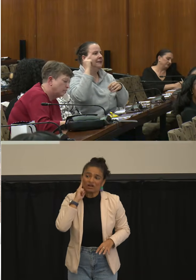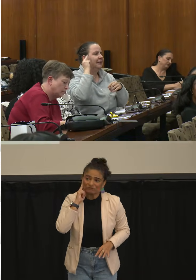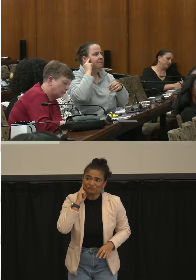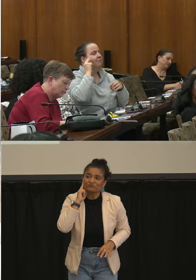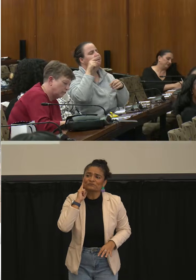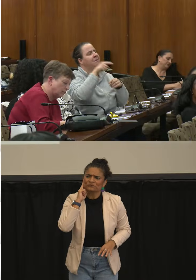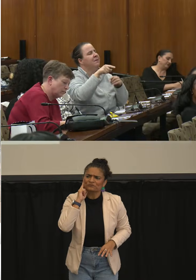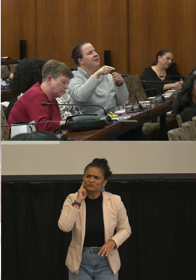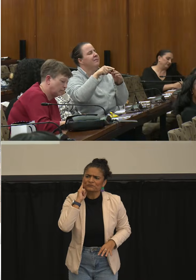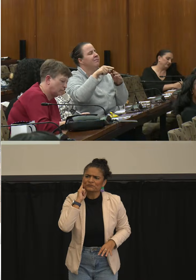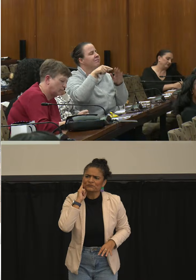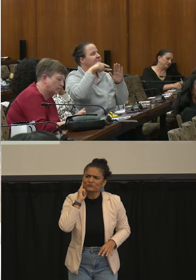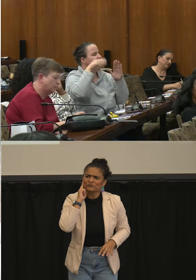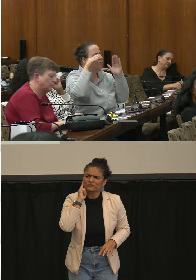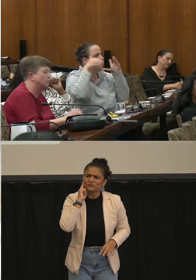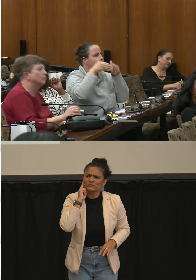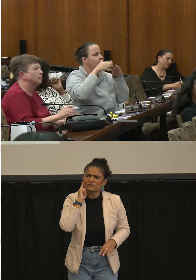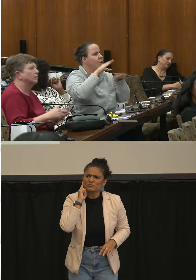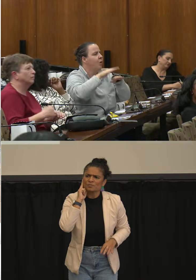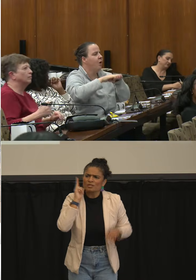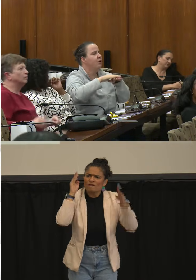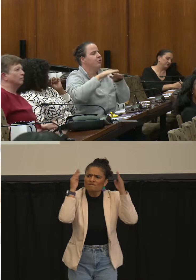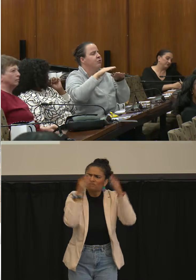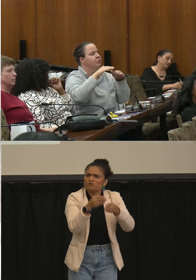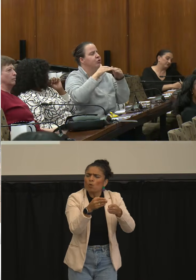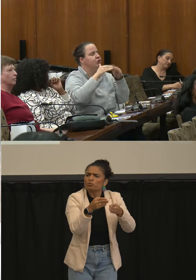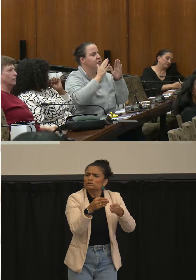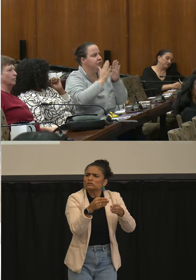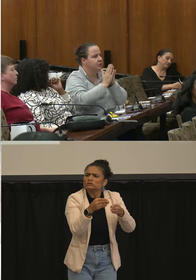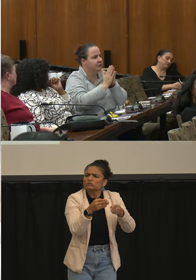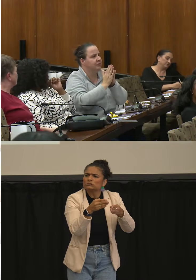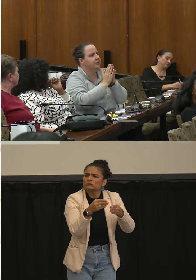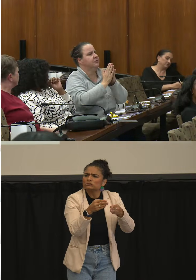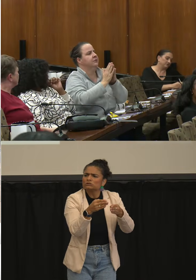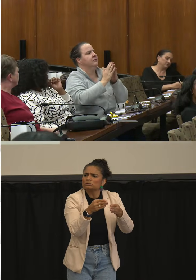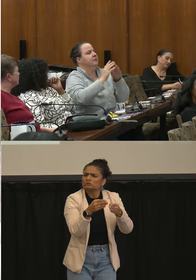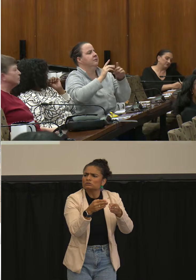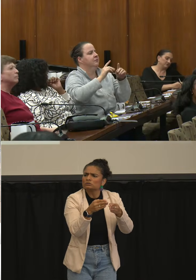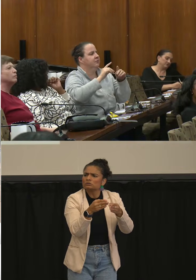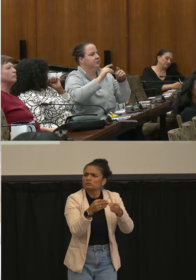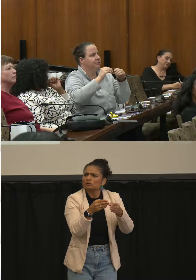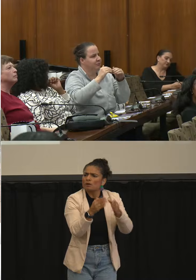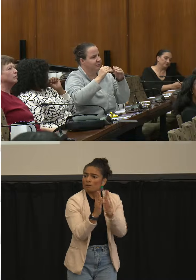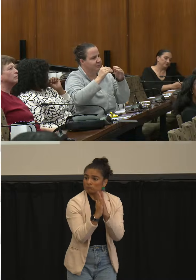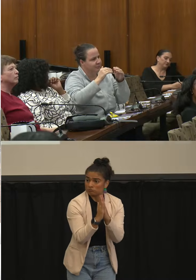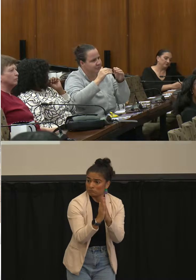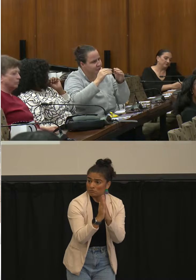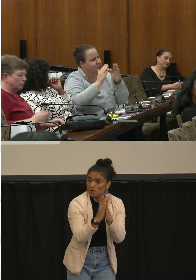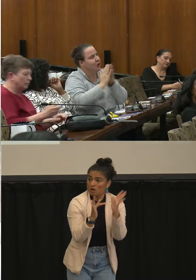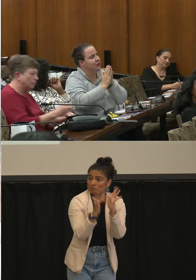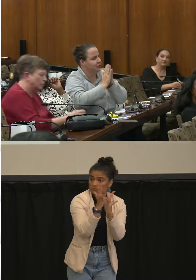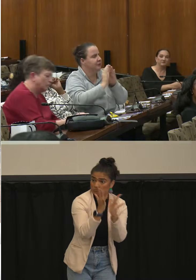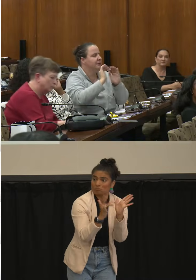IFATA for the deaf, correct? Yes. It is a religious group,